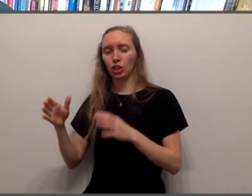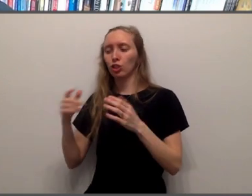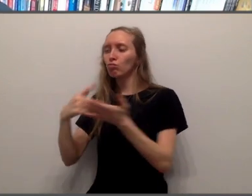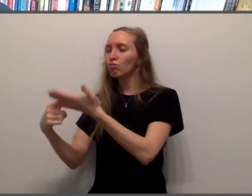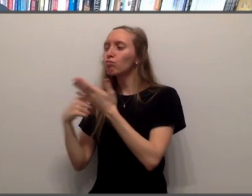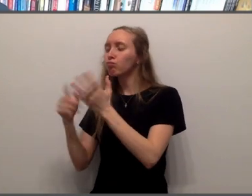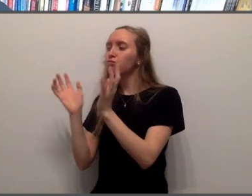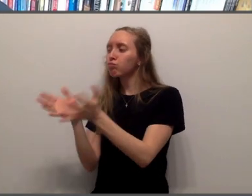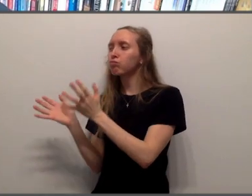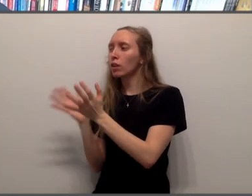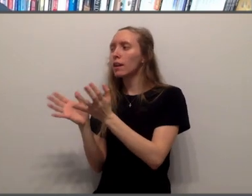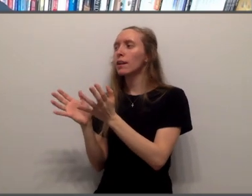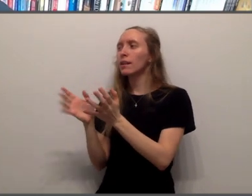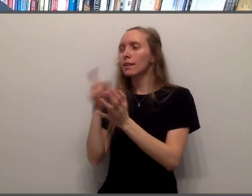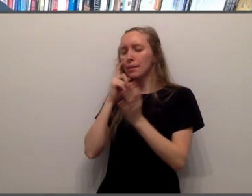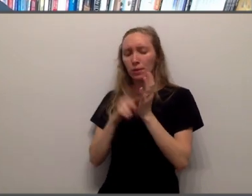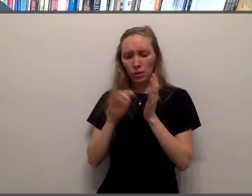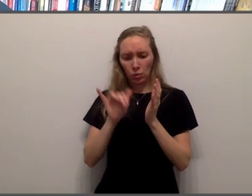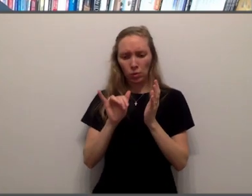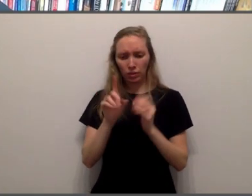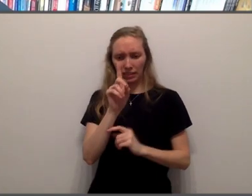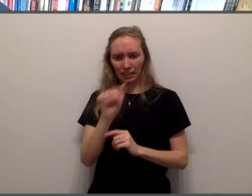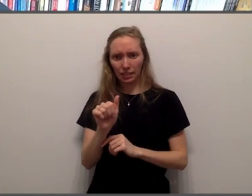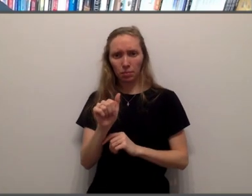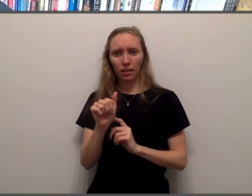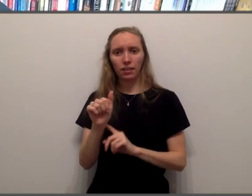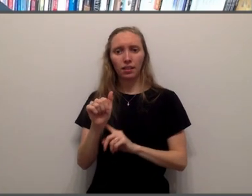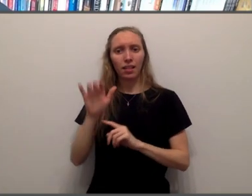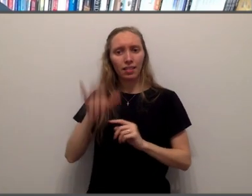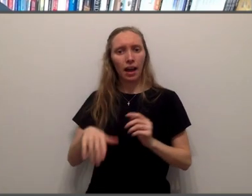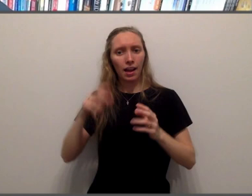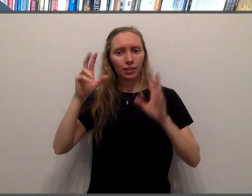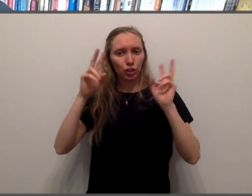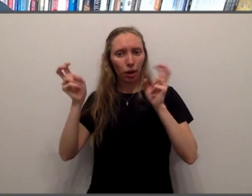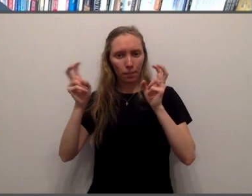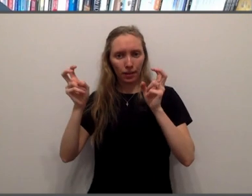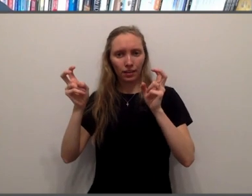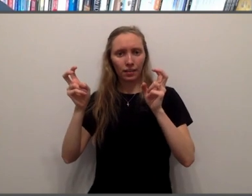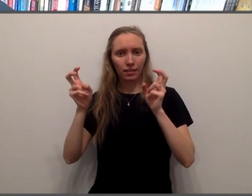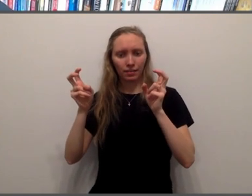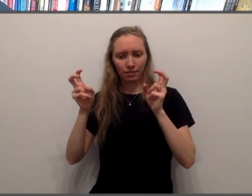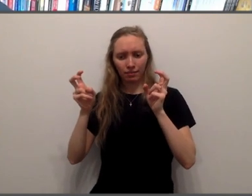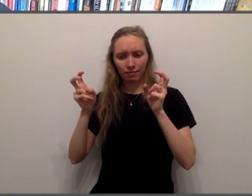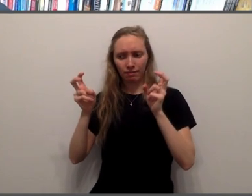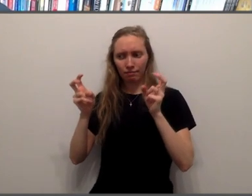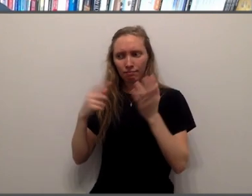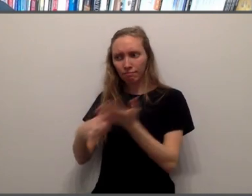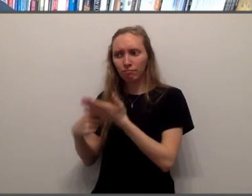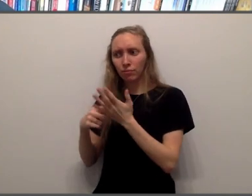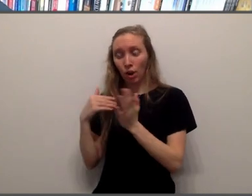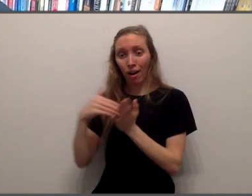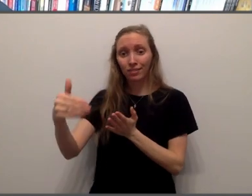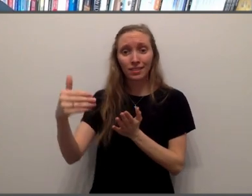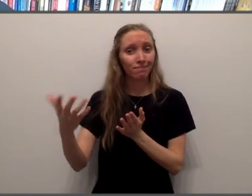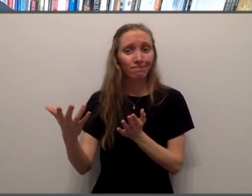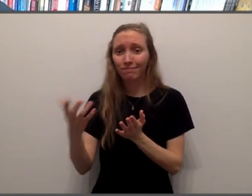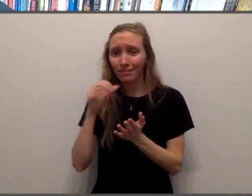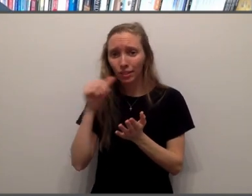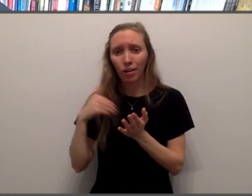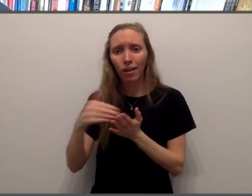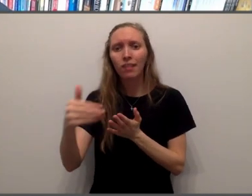it's very difficult to fit the discussion of disability inclusion into the conversation of the